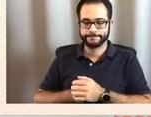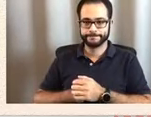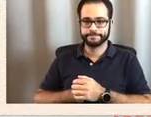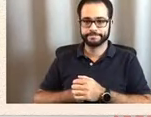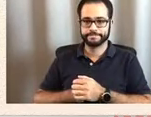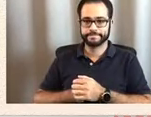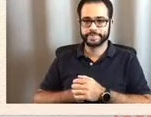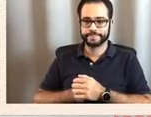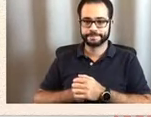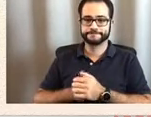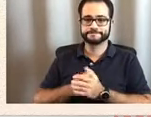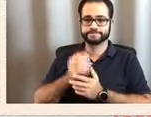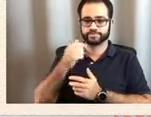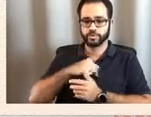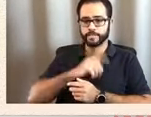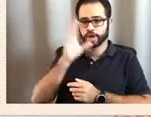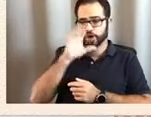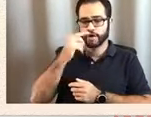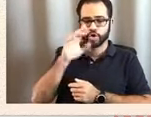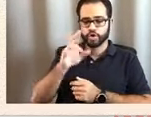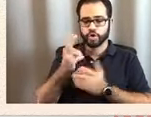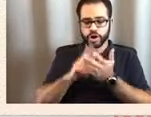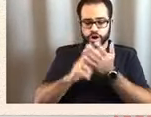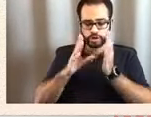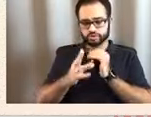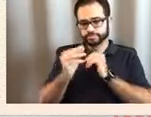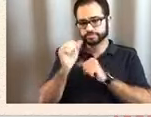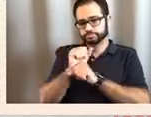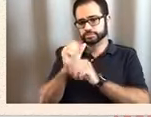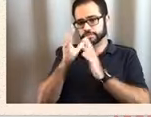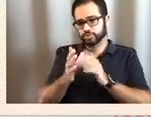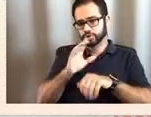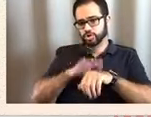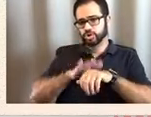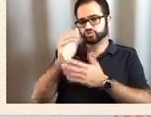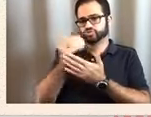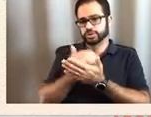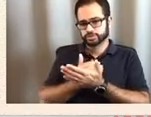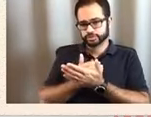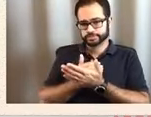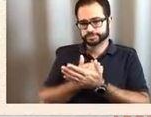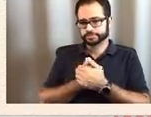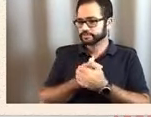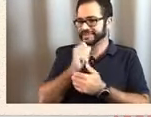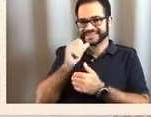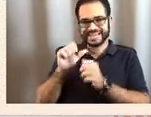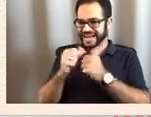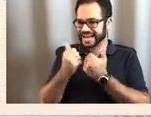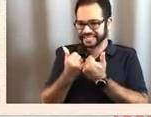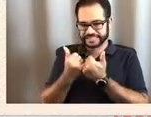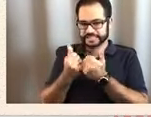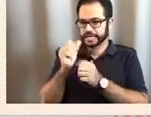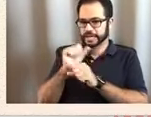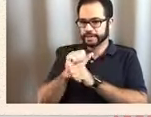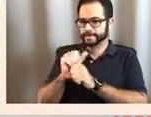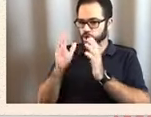for your contractors and employees on your roster, not an agency employee.